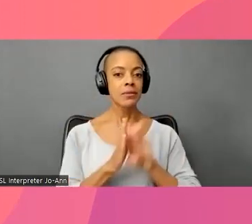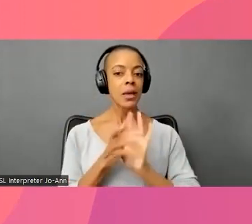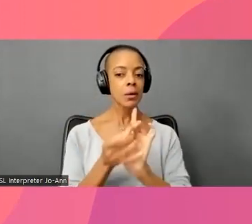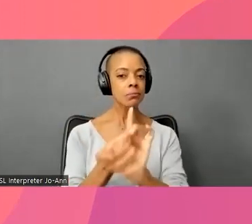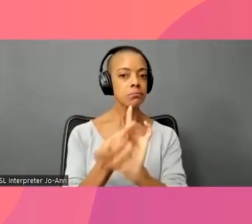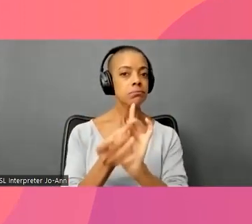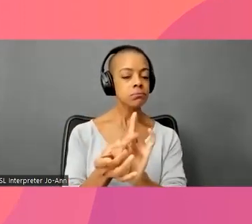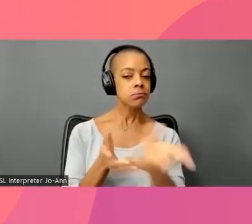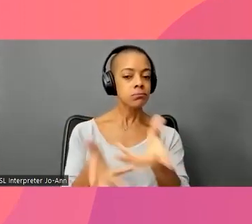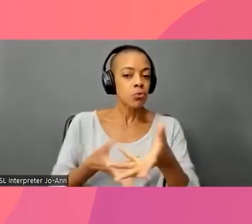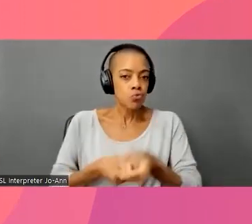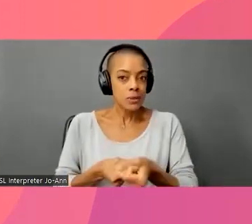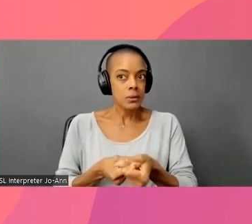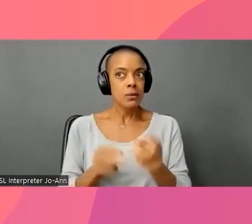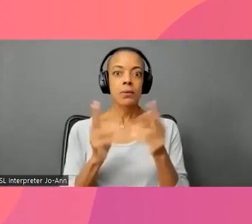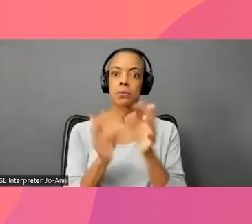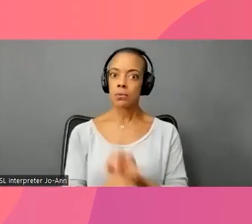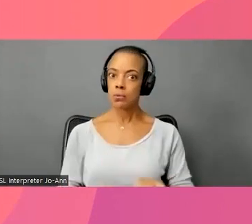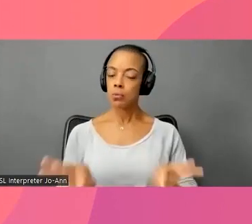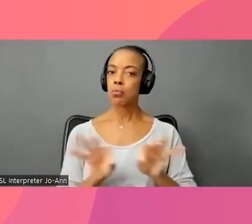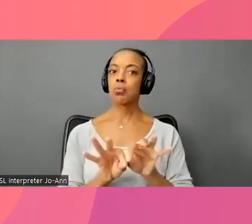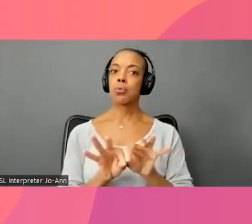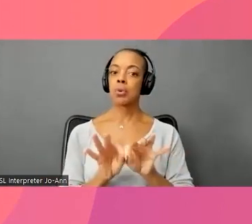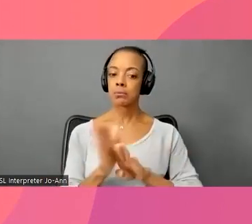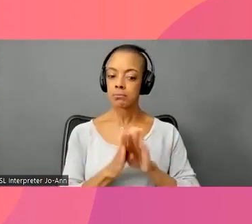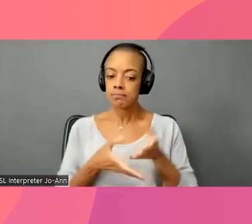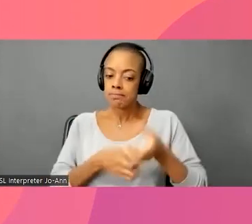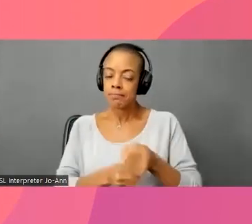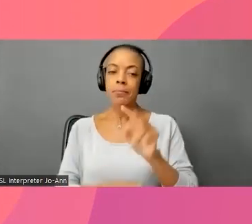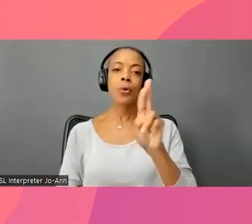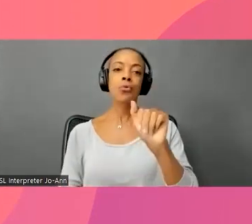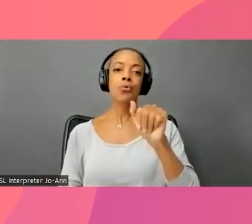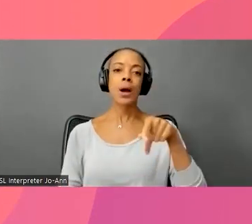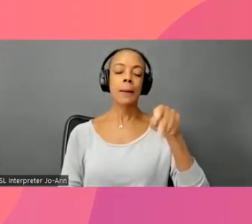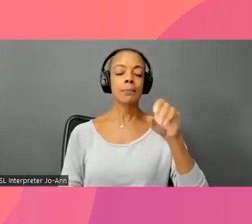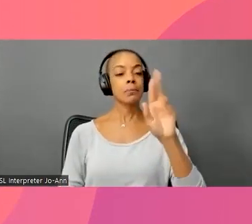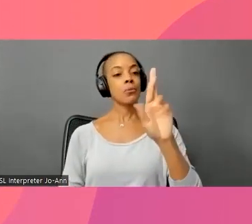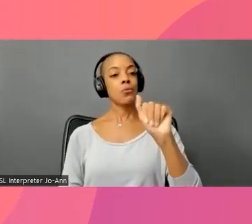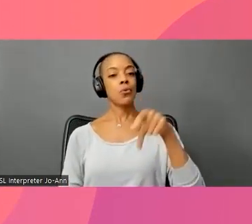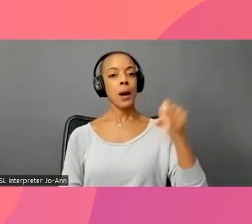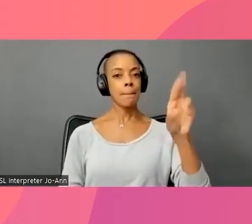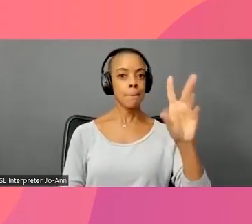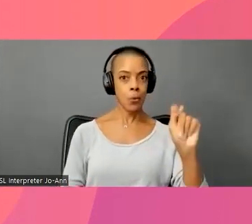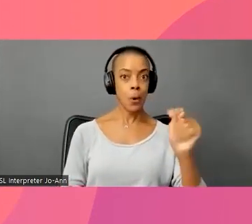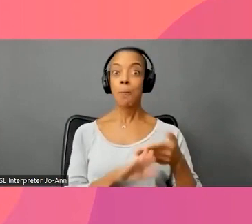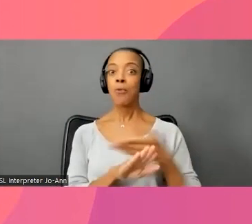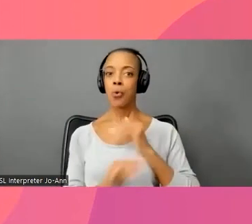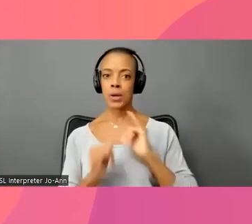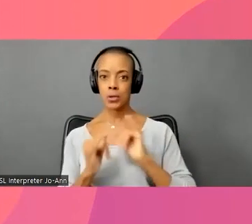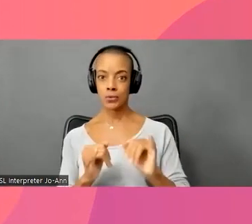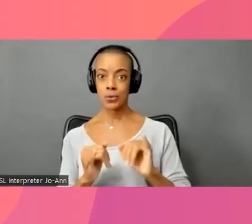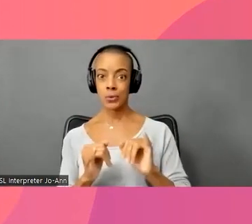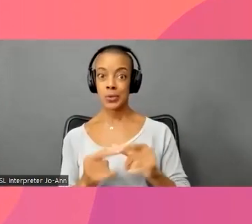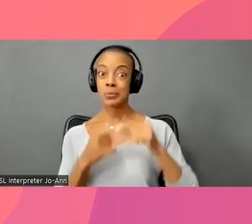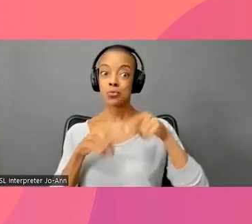it was incredibly important that rapport was built with my participants before starting the interviews, particularly at the time of